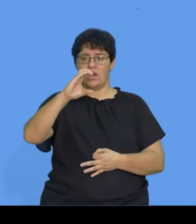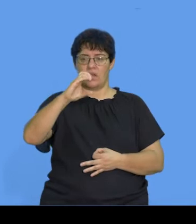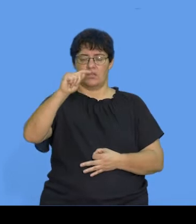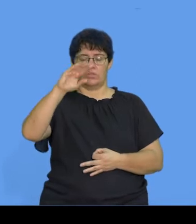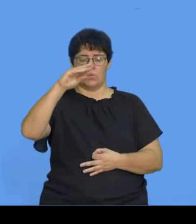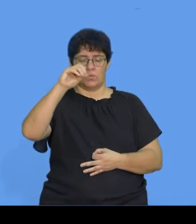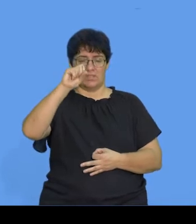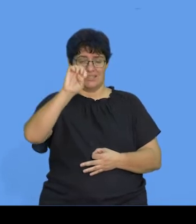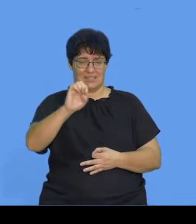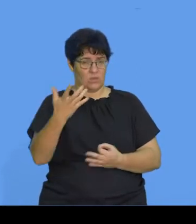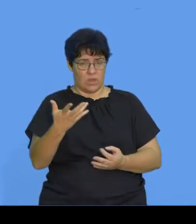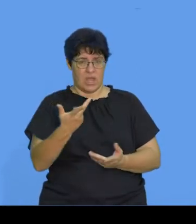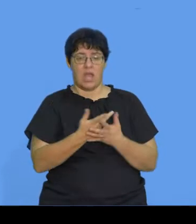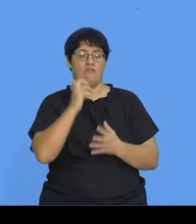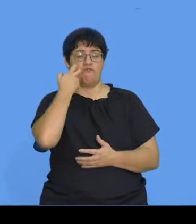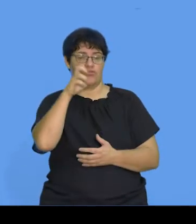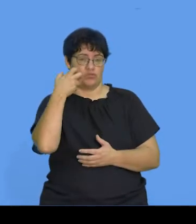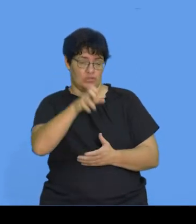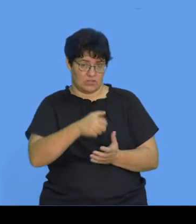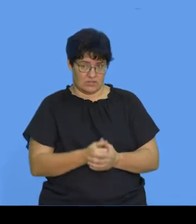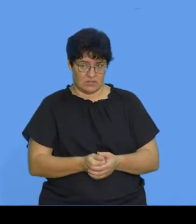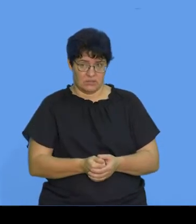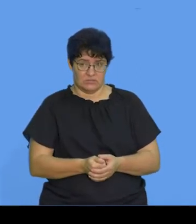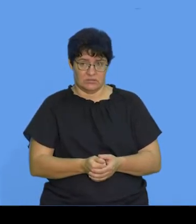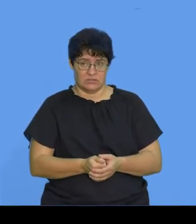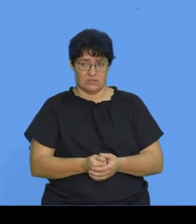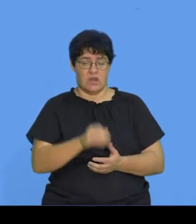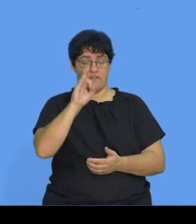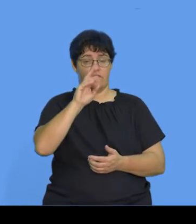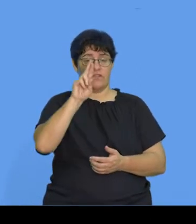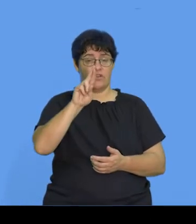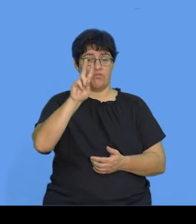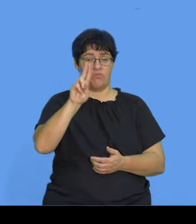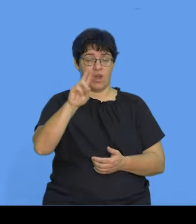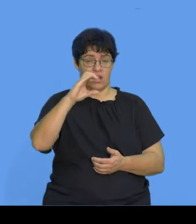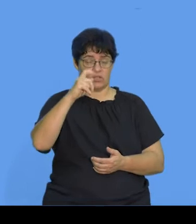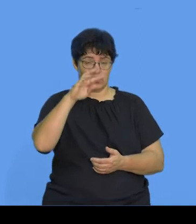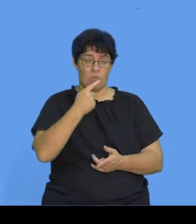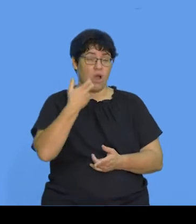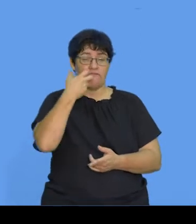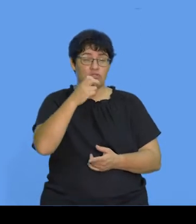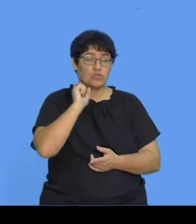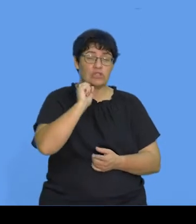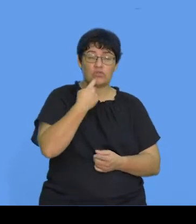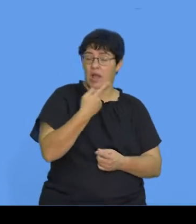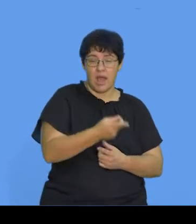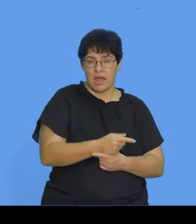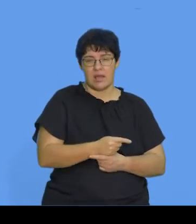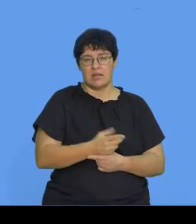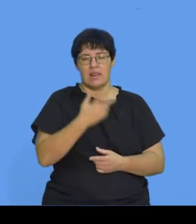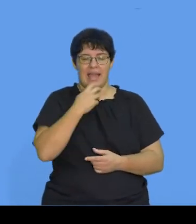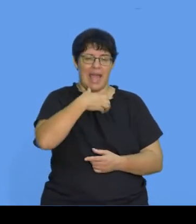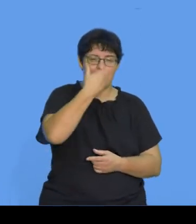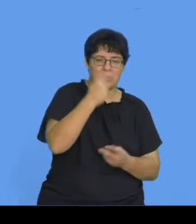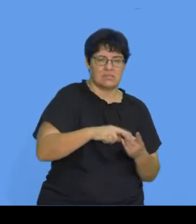fructose, right, found in fruit. All right, so those of you who love fruit